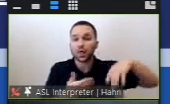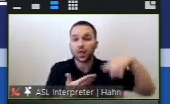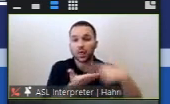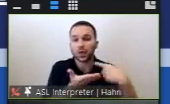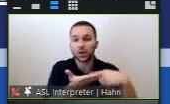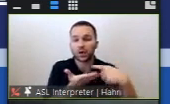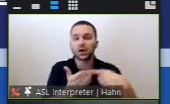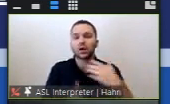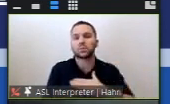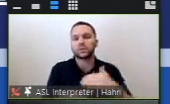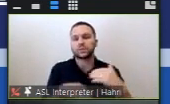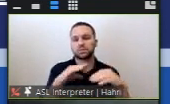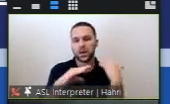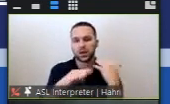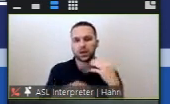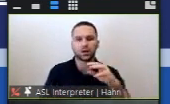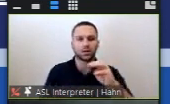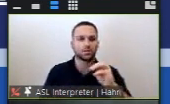an email at